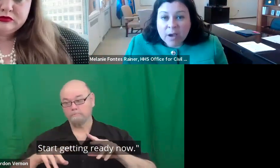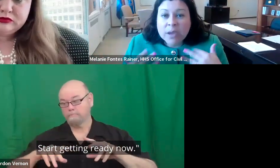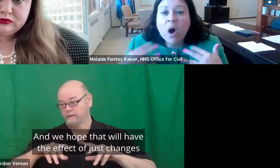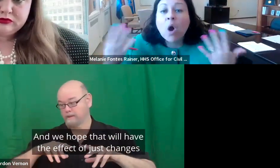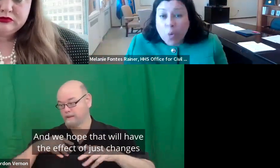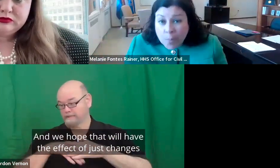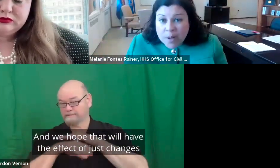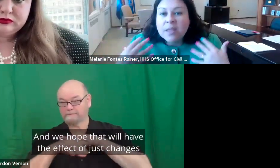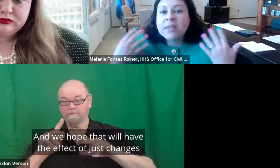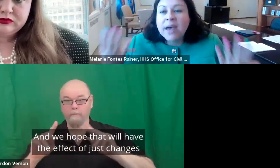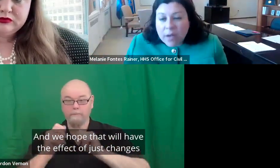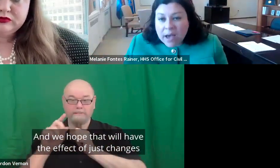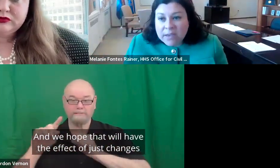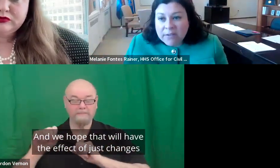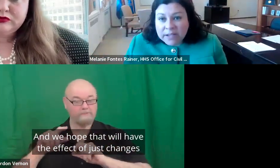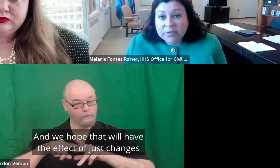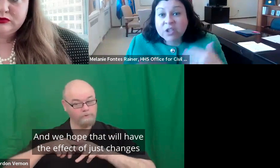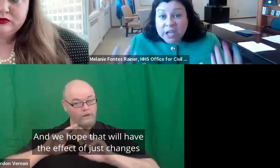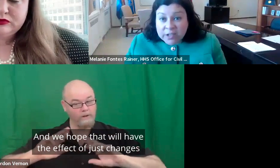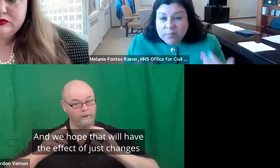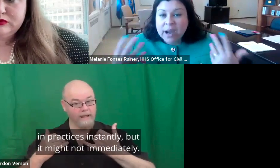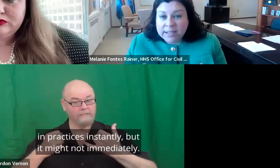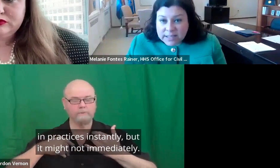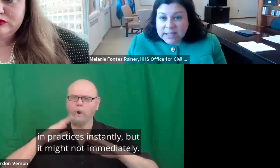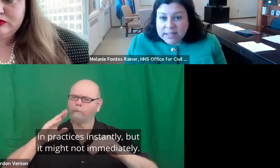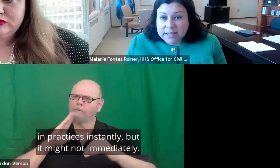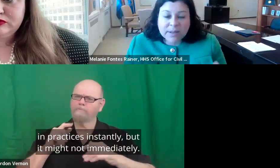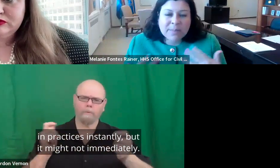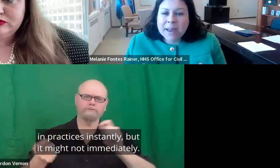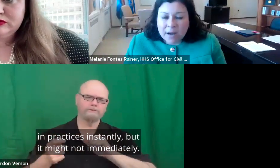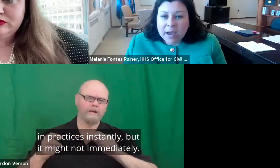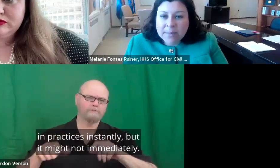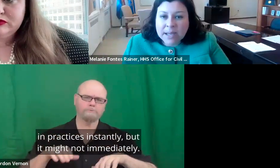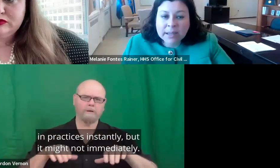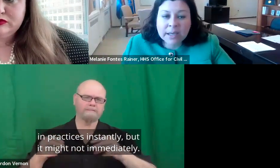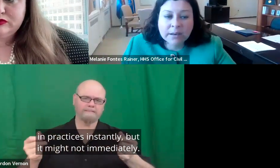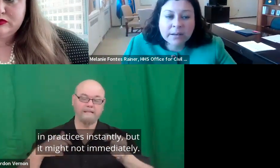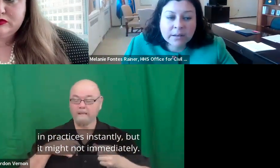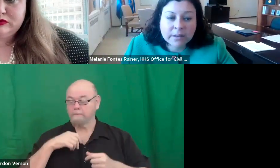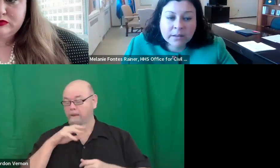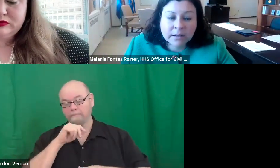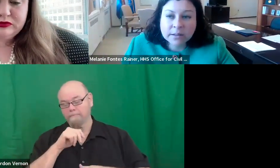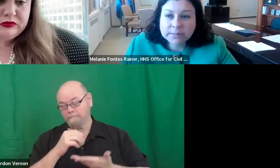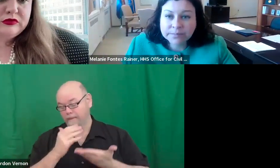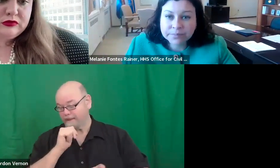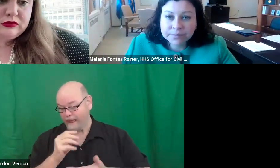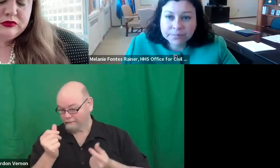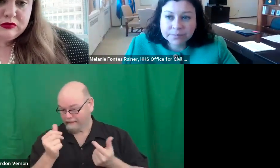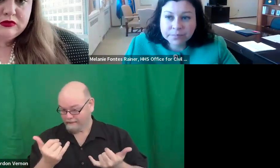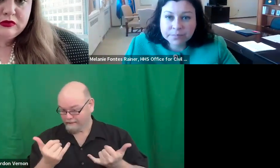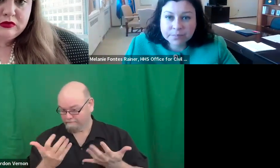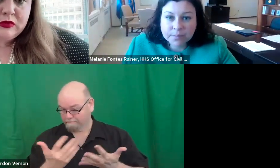ready now. And we hope that that will have the effect of just changes in practices instantly, but it might not immediately.